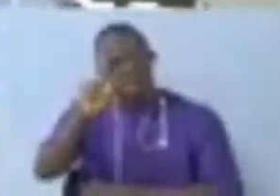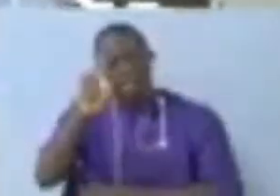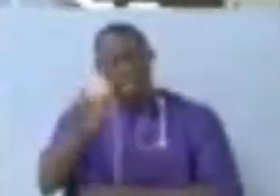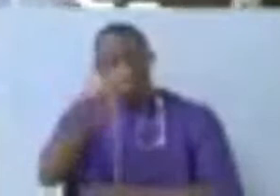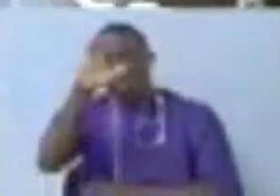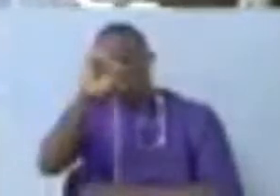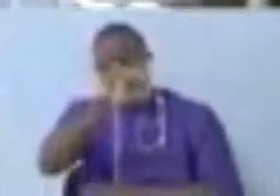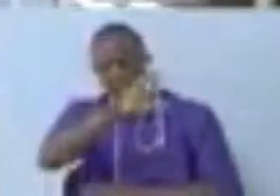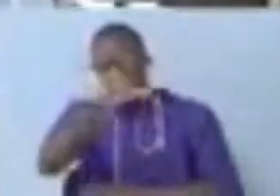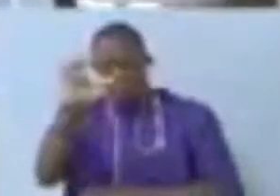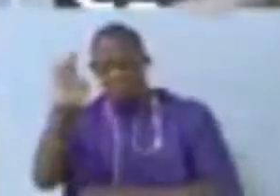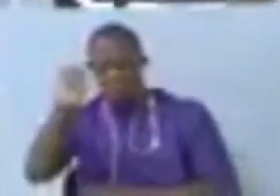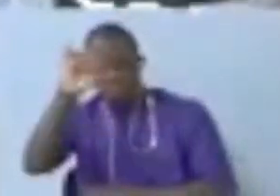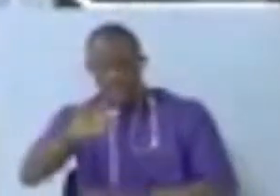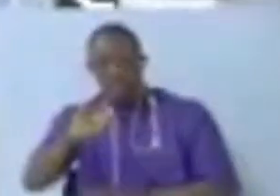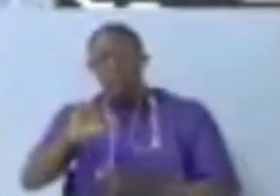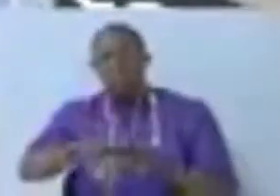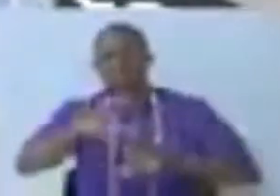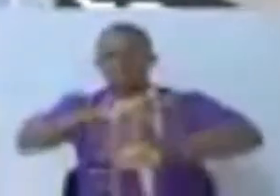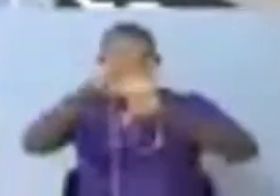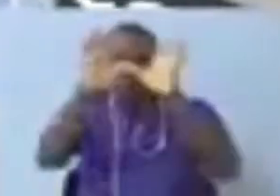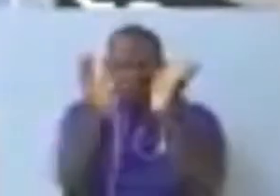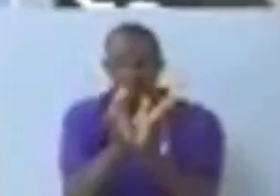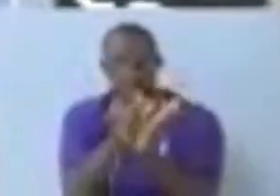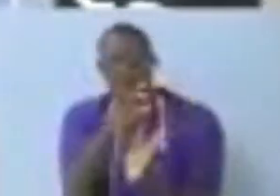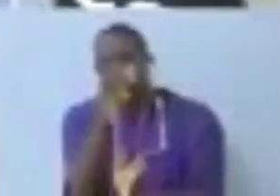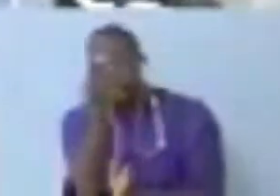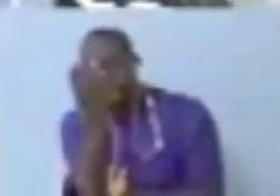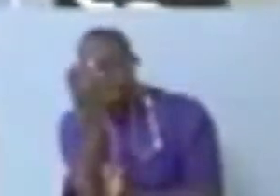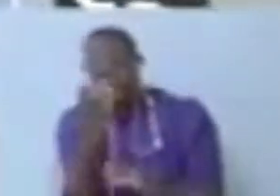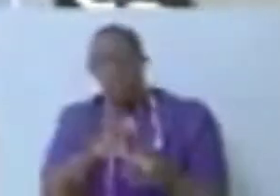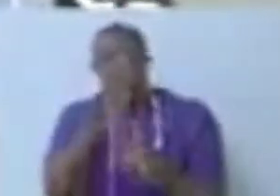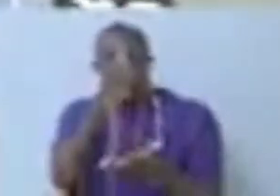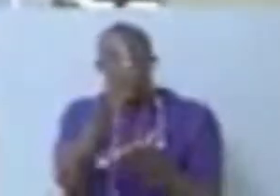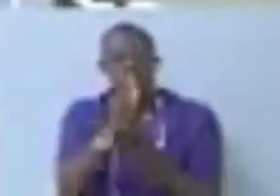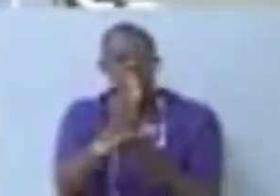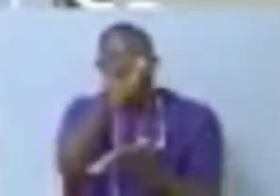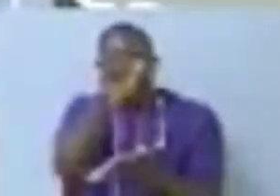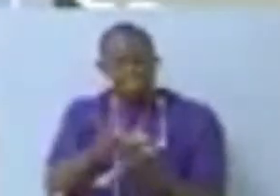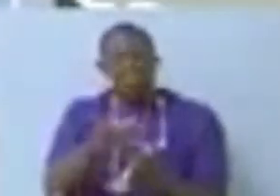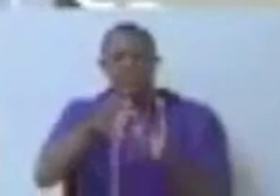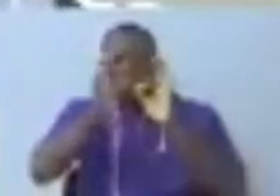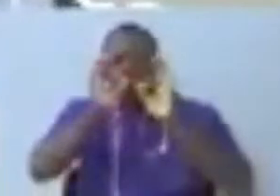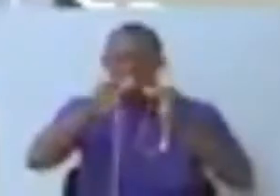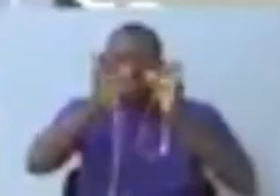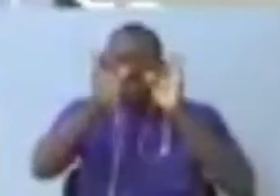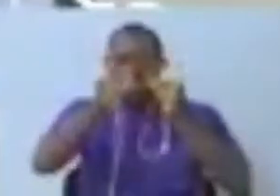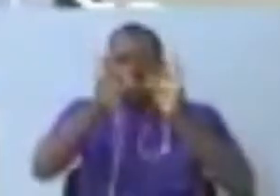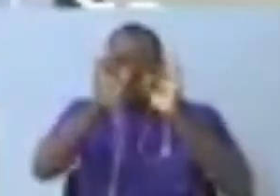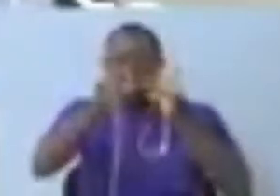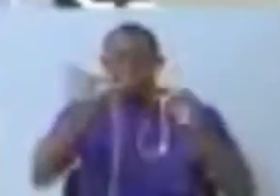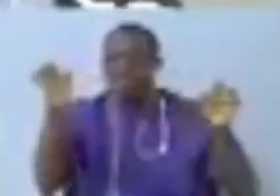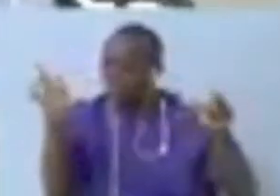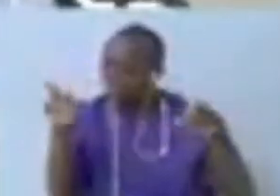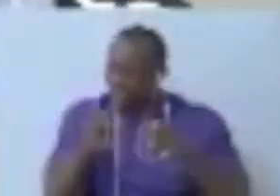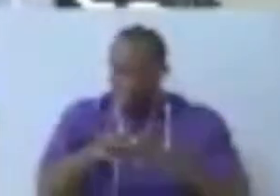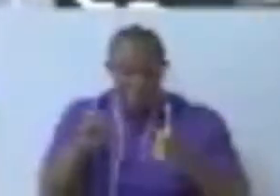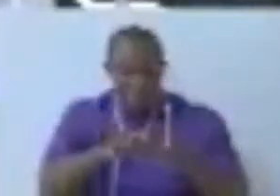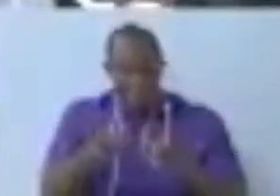Colley. All these 3 witnesses describe exactly the same set of people, including you.